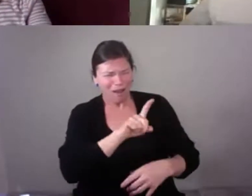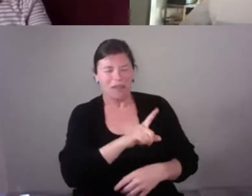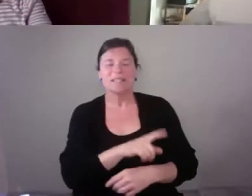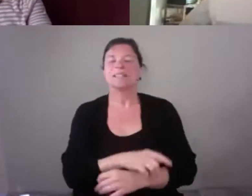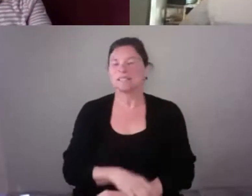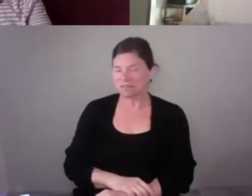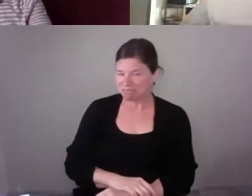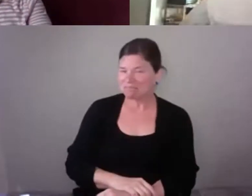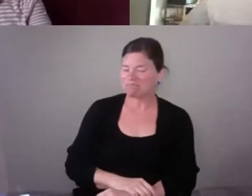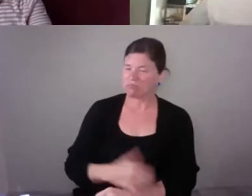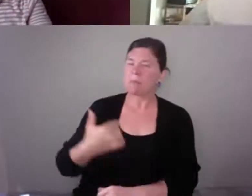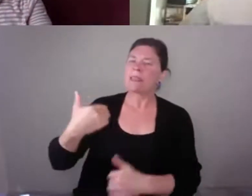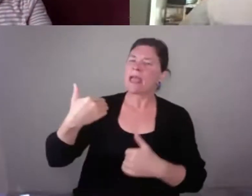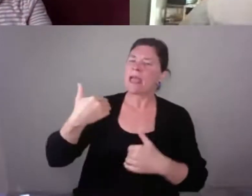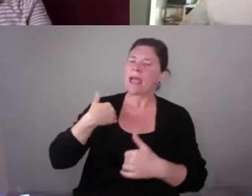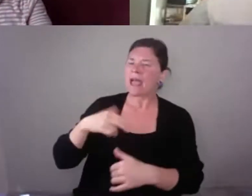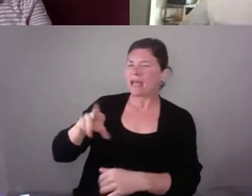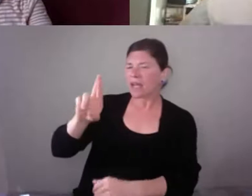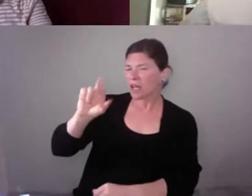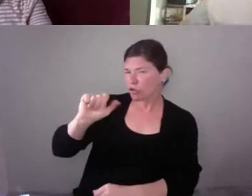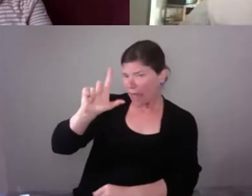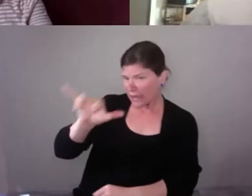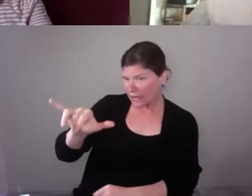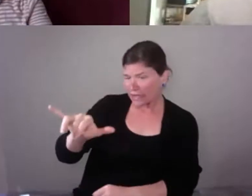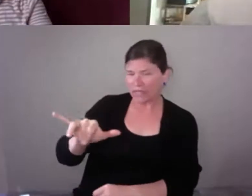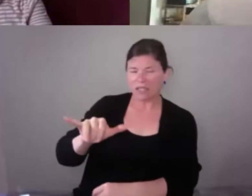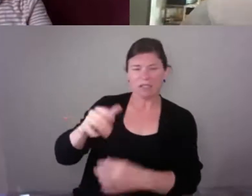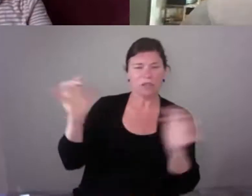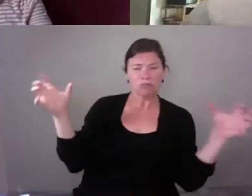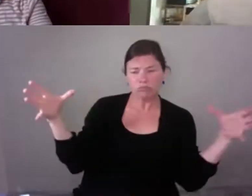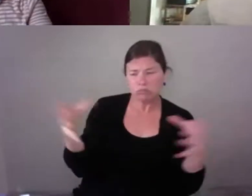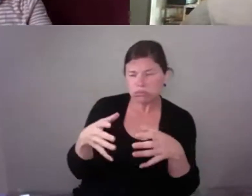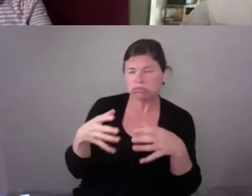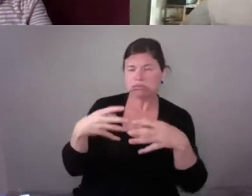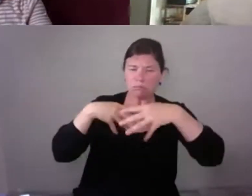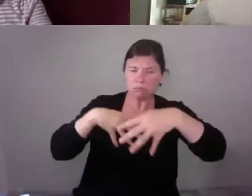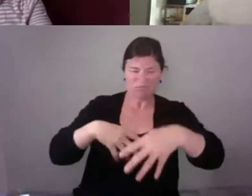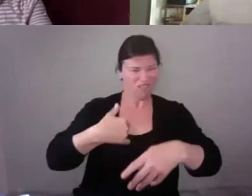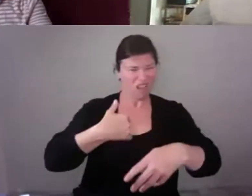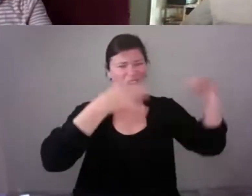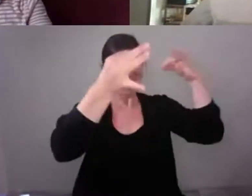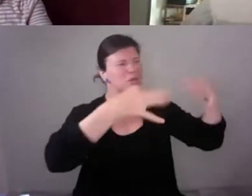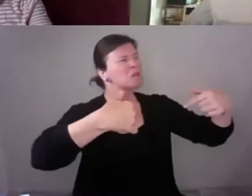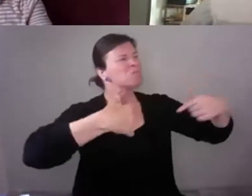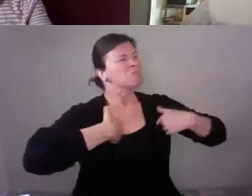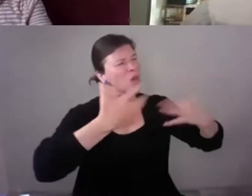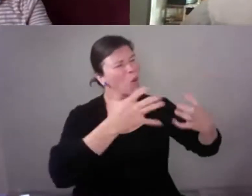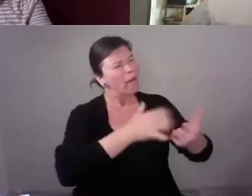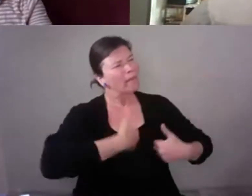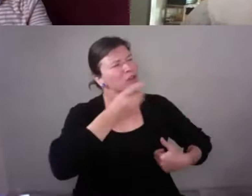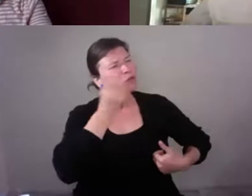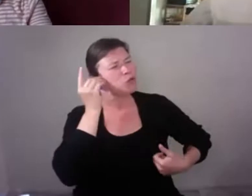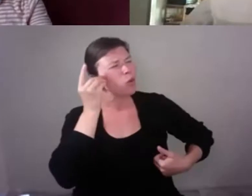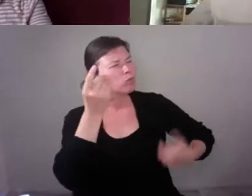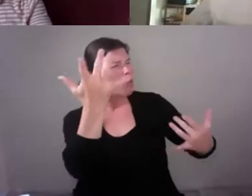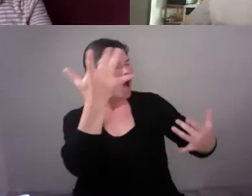like rallies and forums about why I wanted to live in the dorm, and many students came to them,